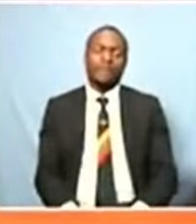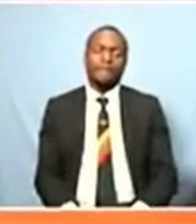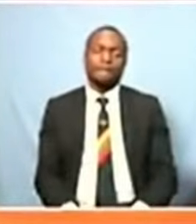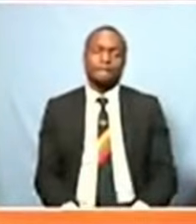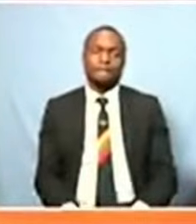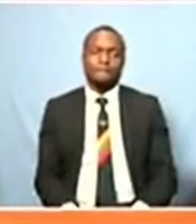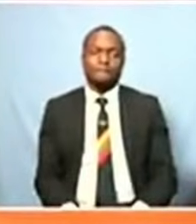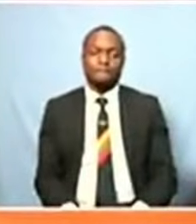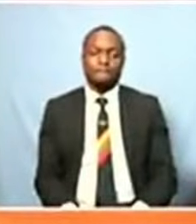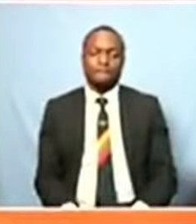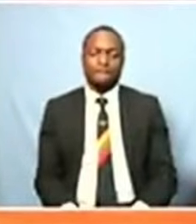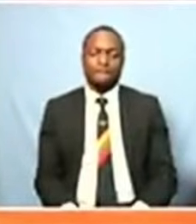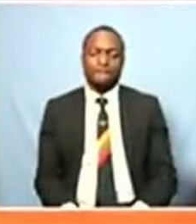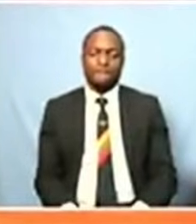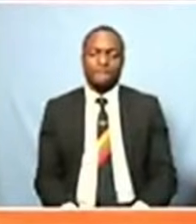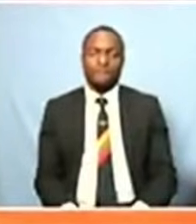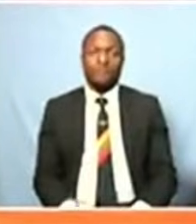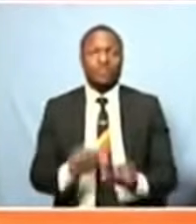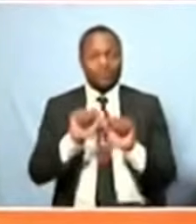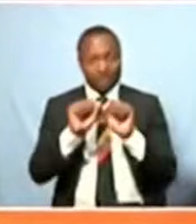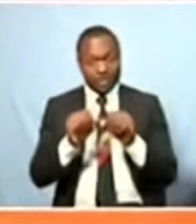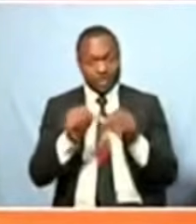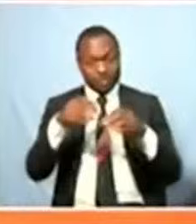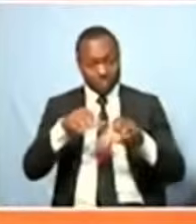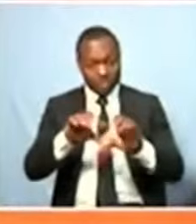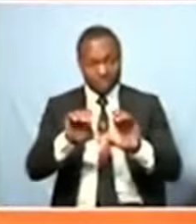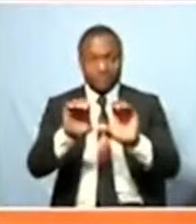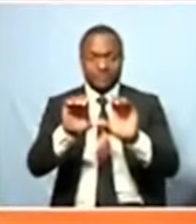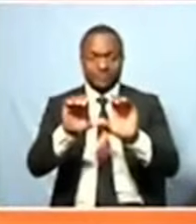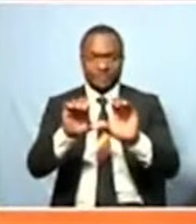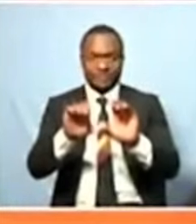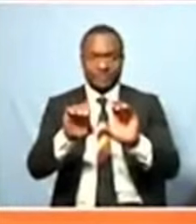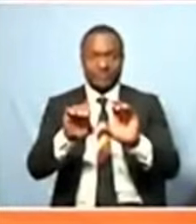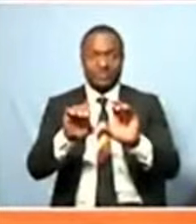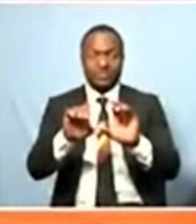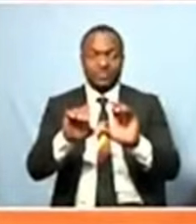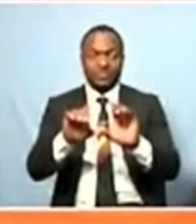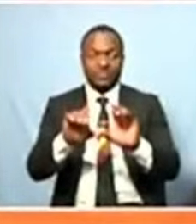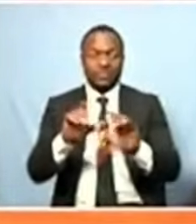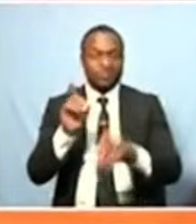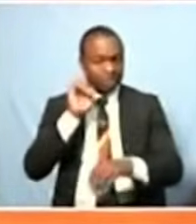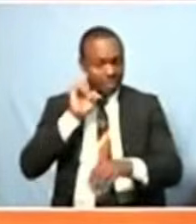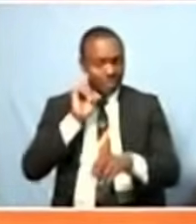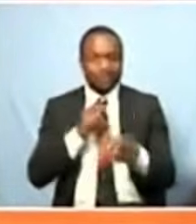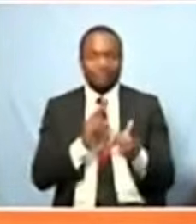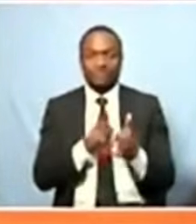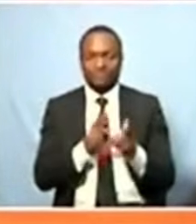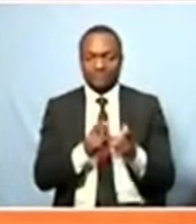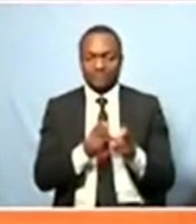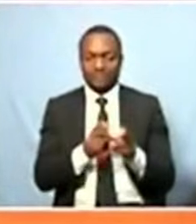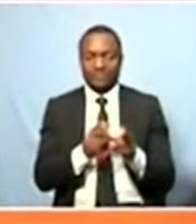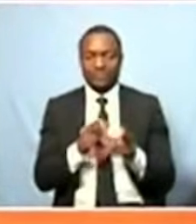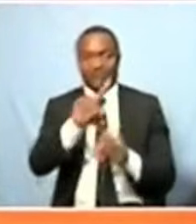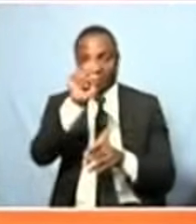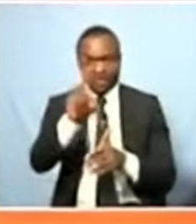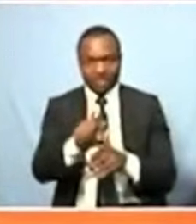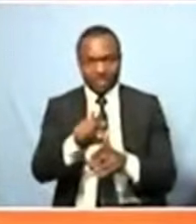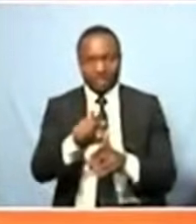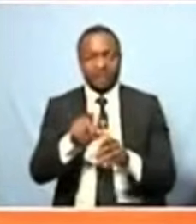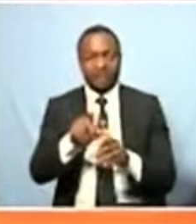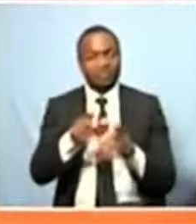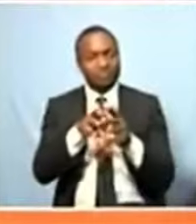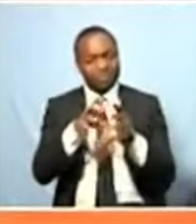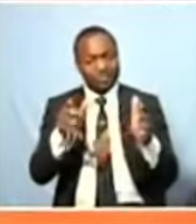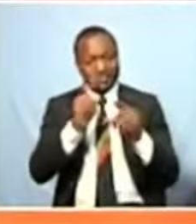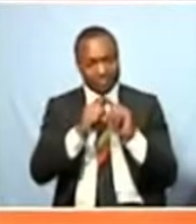So, can we proceed so that we get that answer? Although the question was so broad,